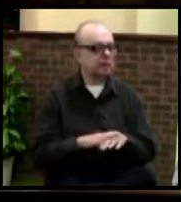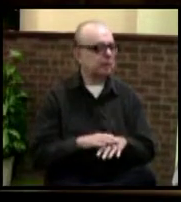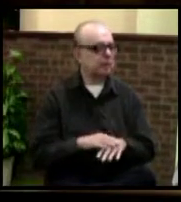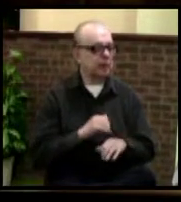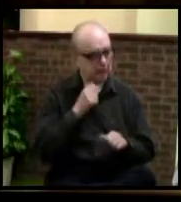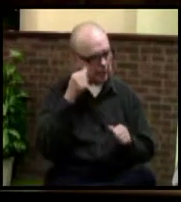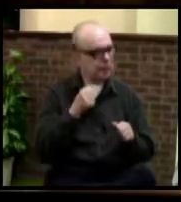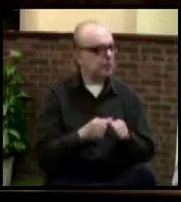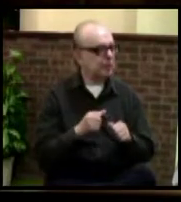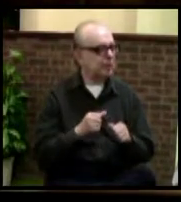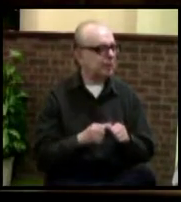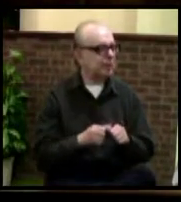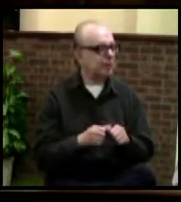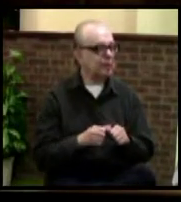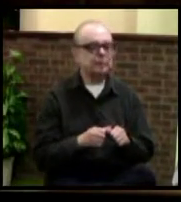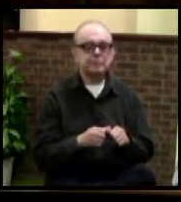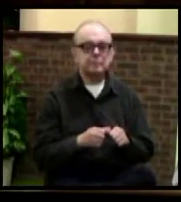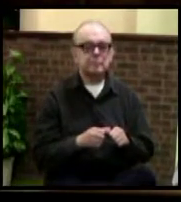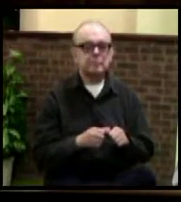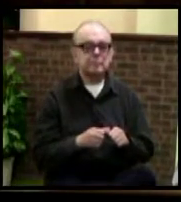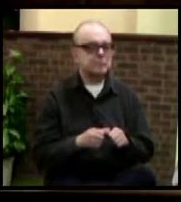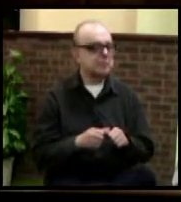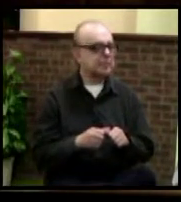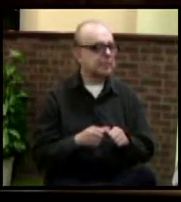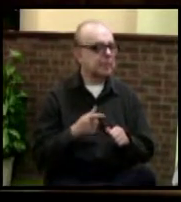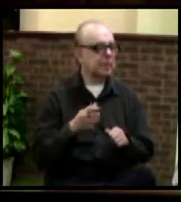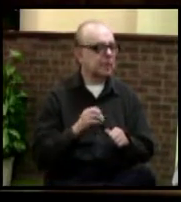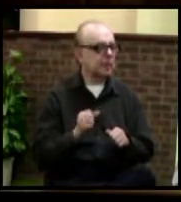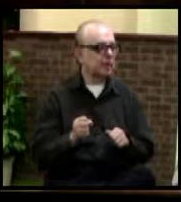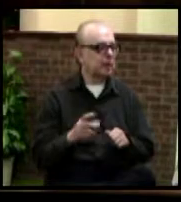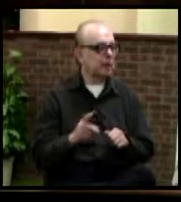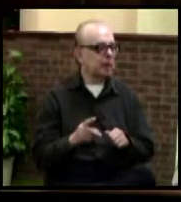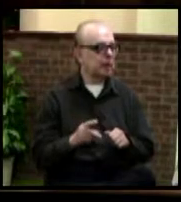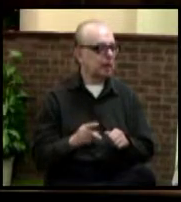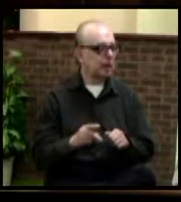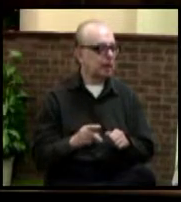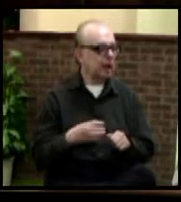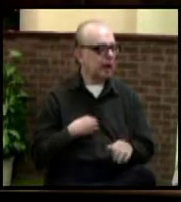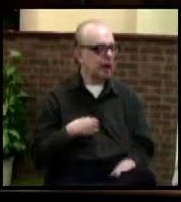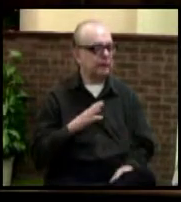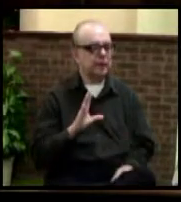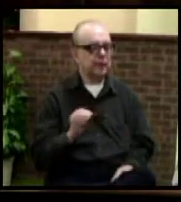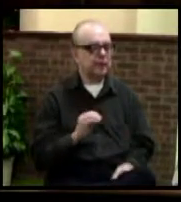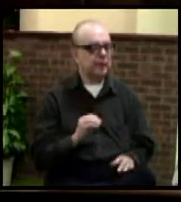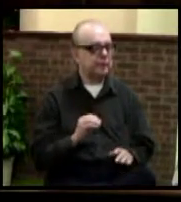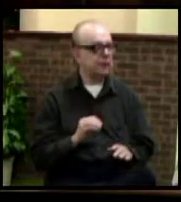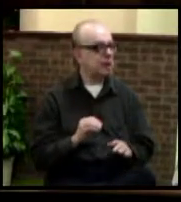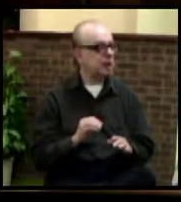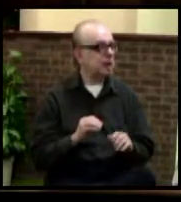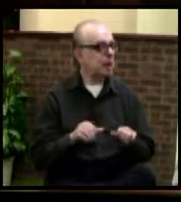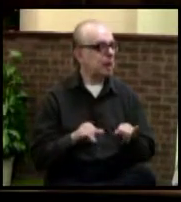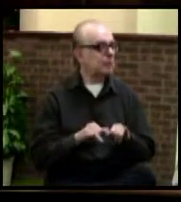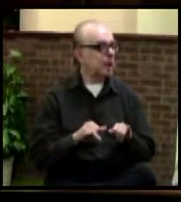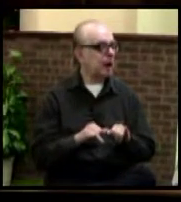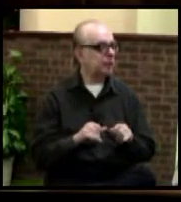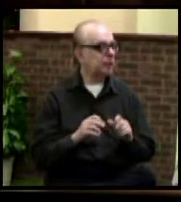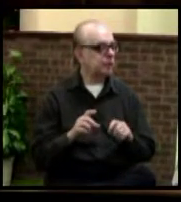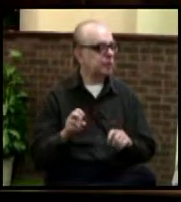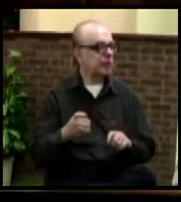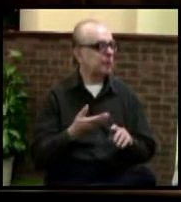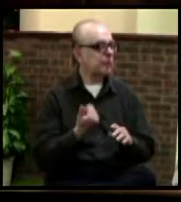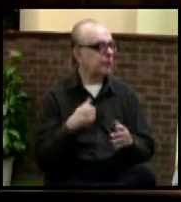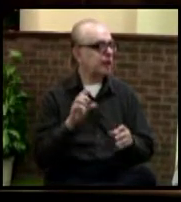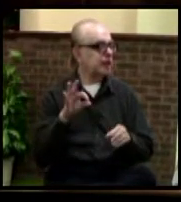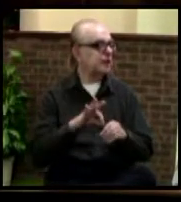And I'm thinking, I do not remember that thing being on. Okay, gas light comes on. That means I've got 50 miles before I need to fill up.